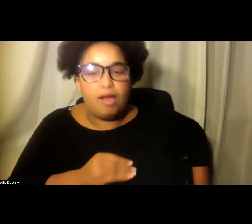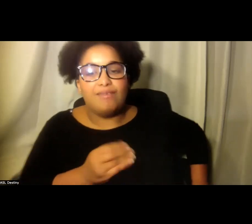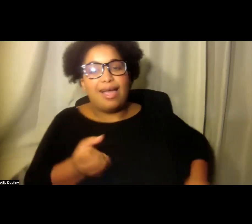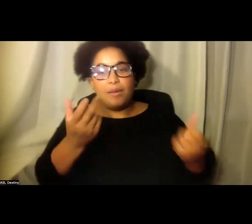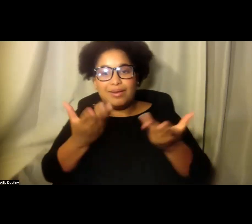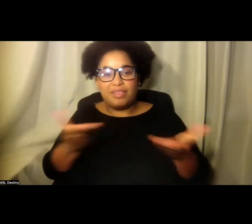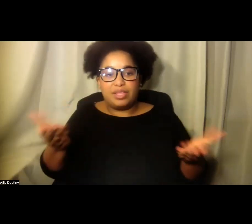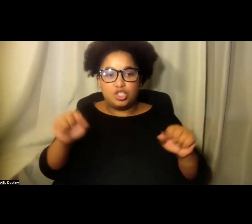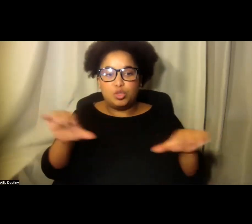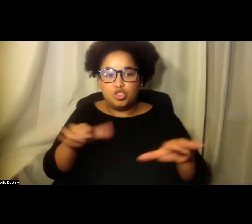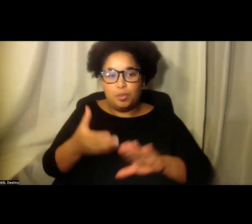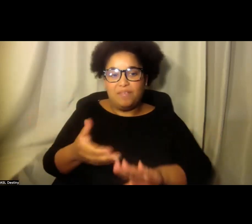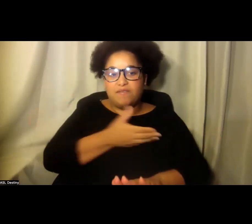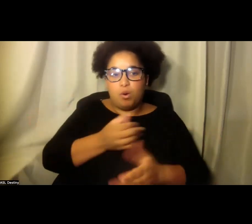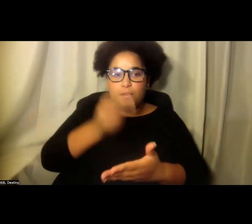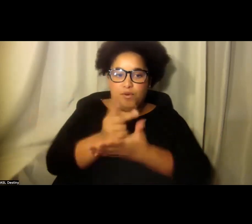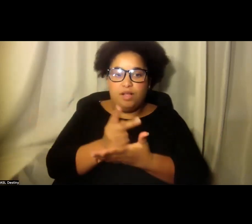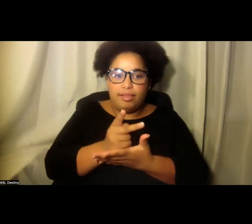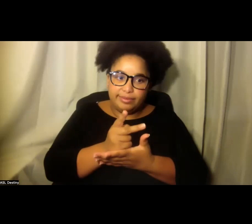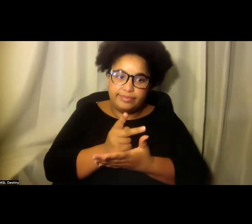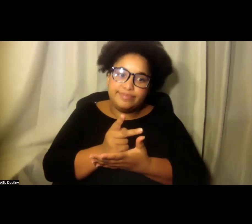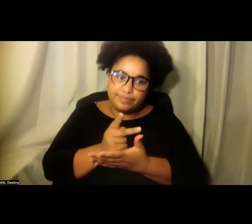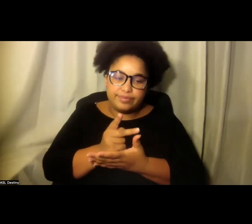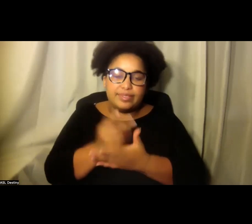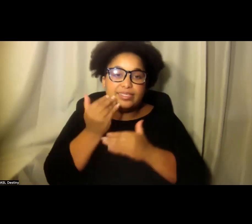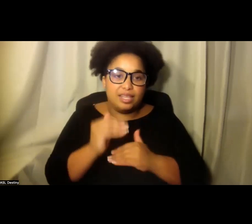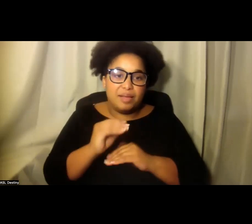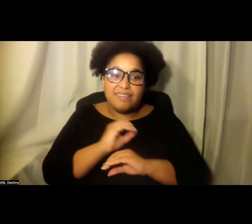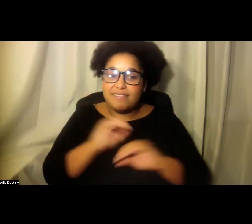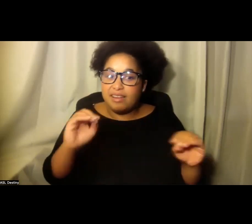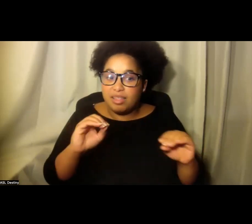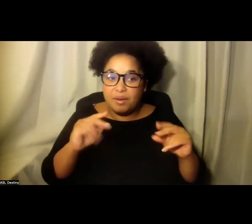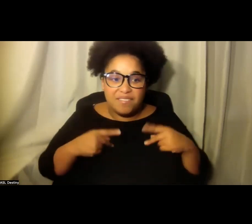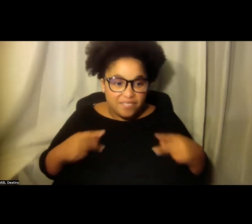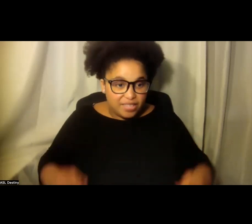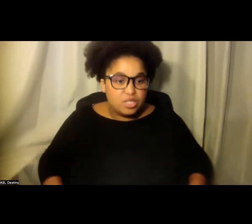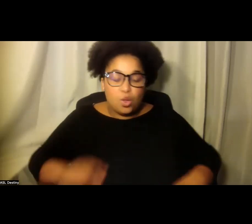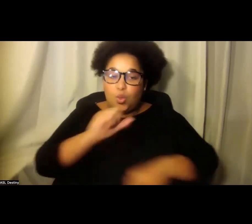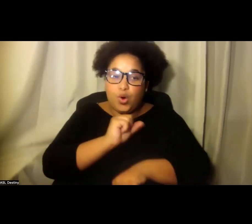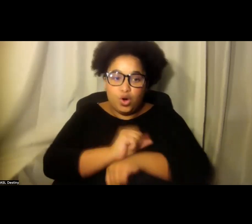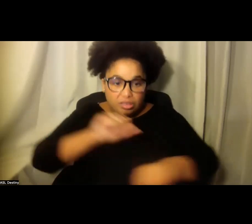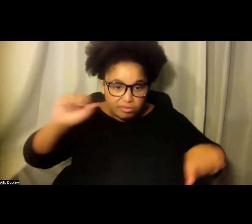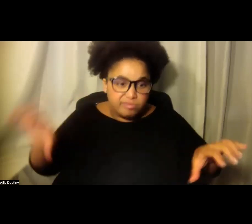can be done prior to approval, and that's very limited, and none of them are actual physical work.